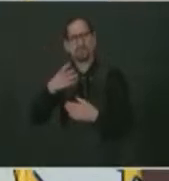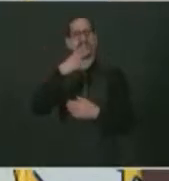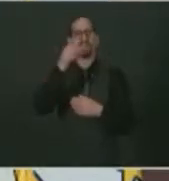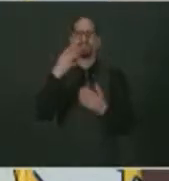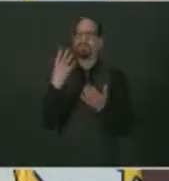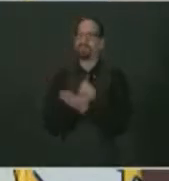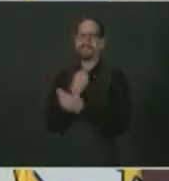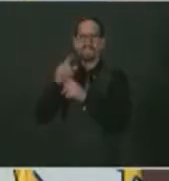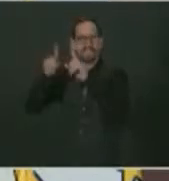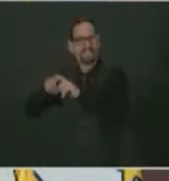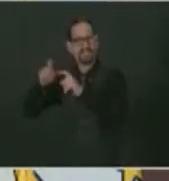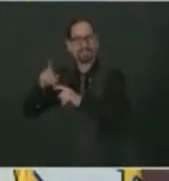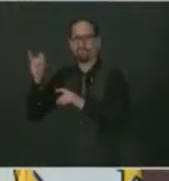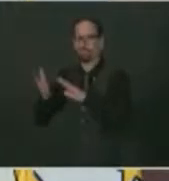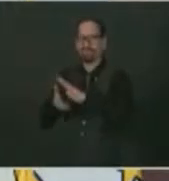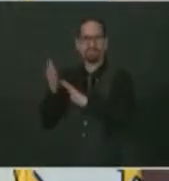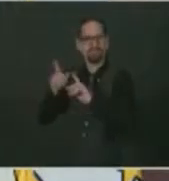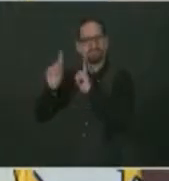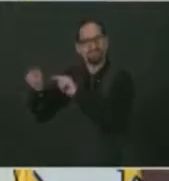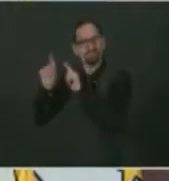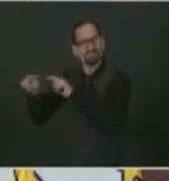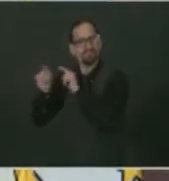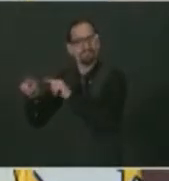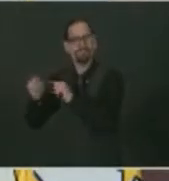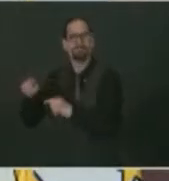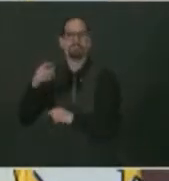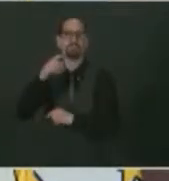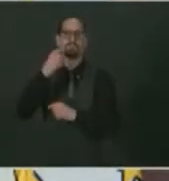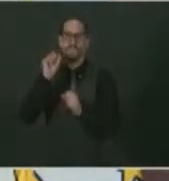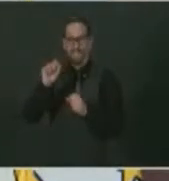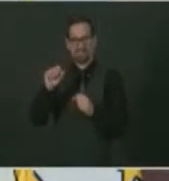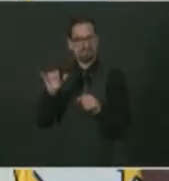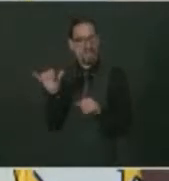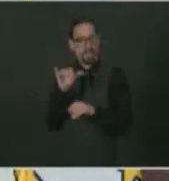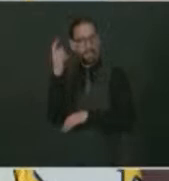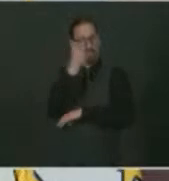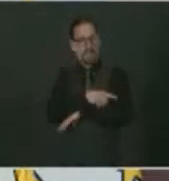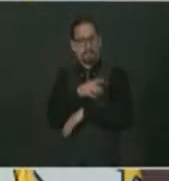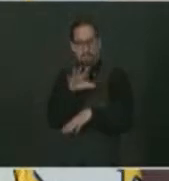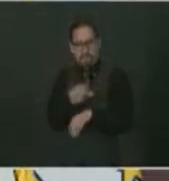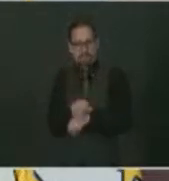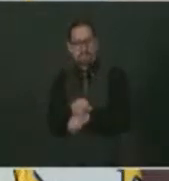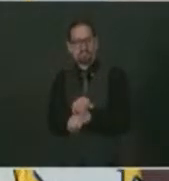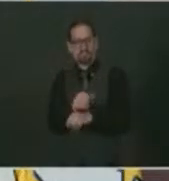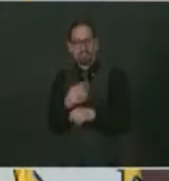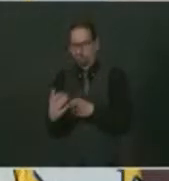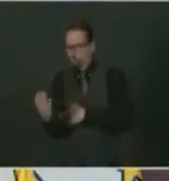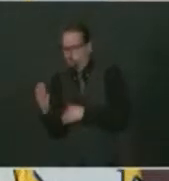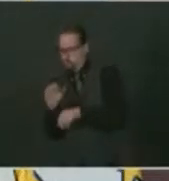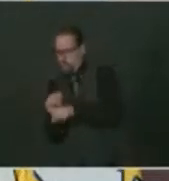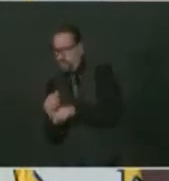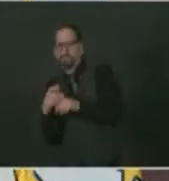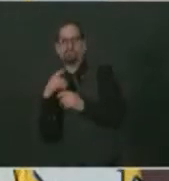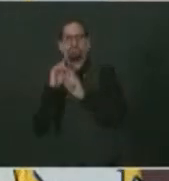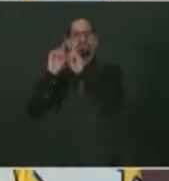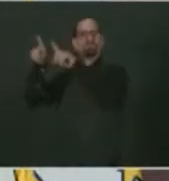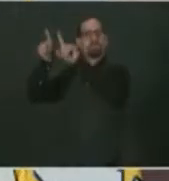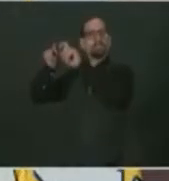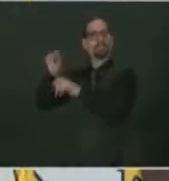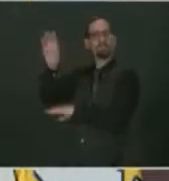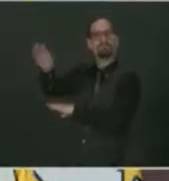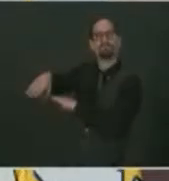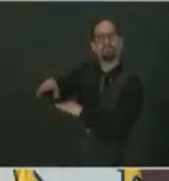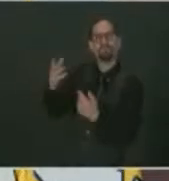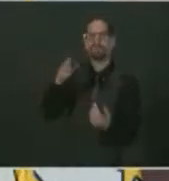on portal.ri.gov. So it's a normal part of your schedule and a powerful way to continue to protect